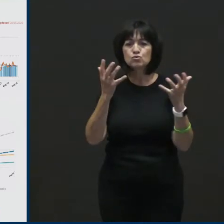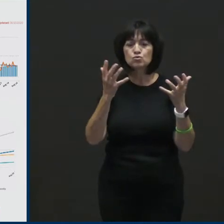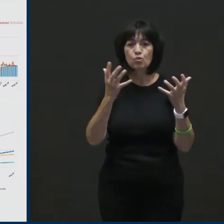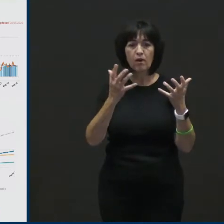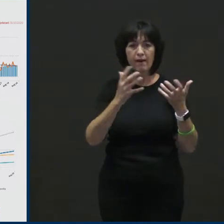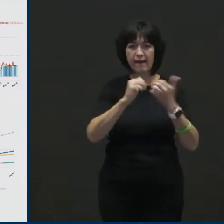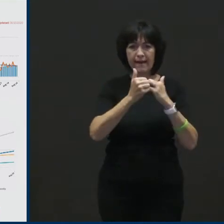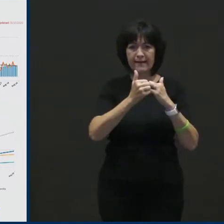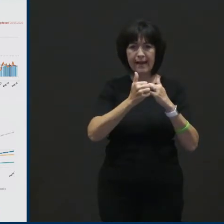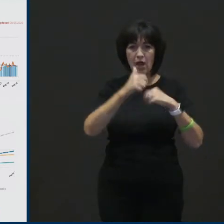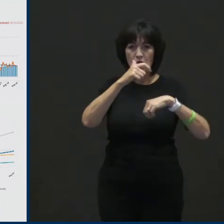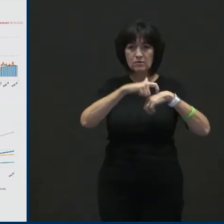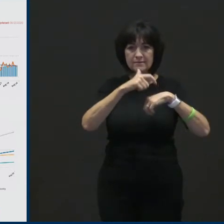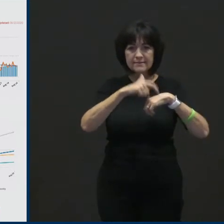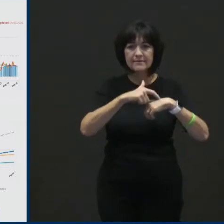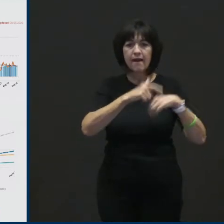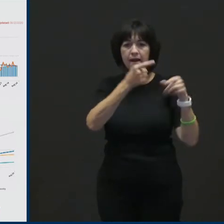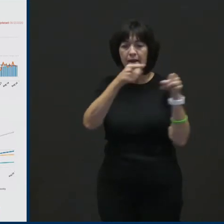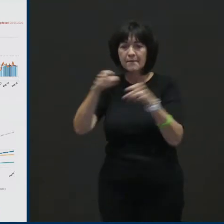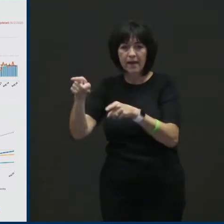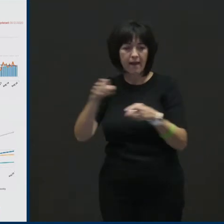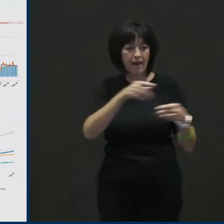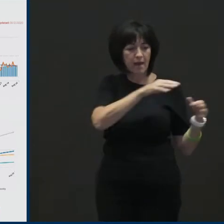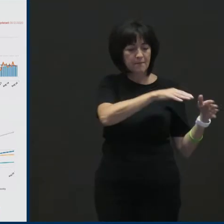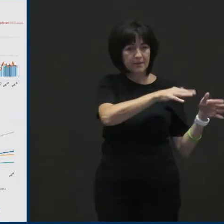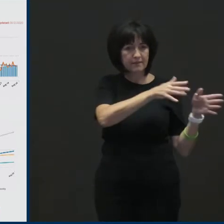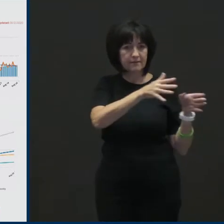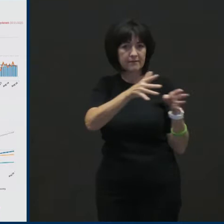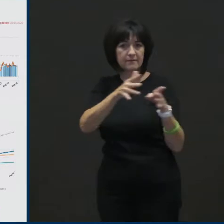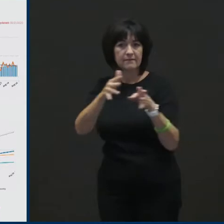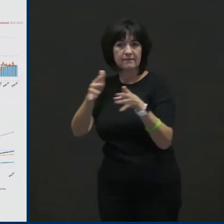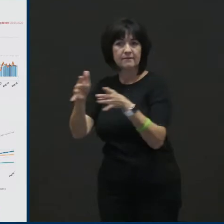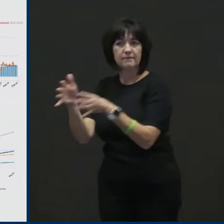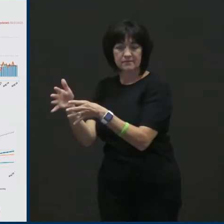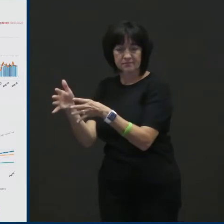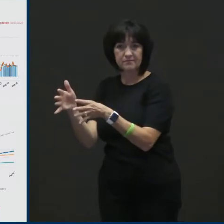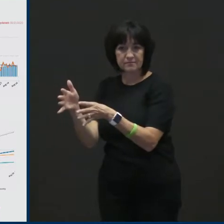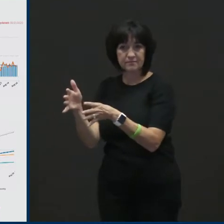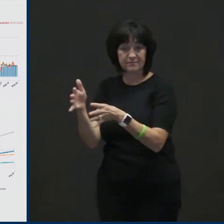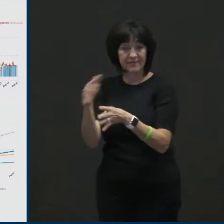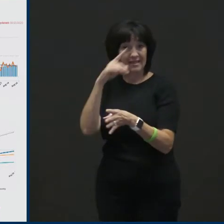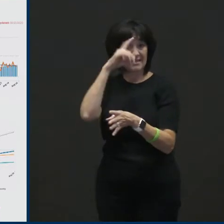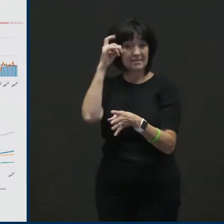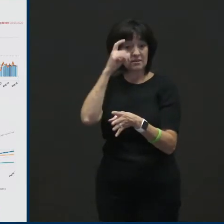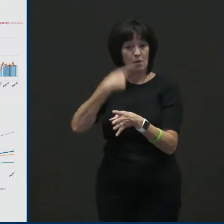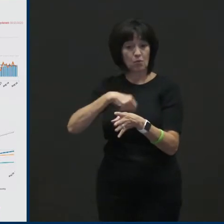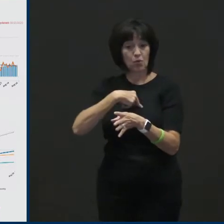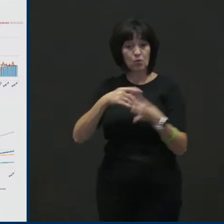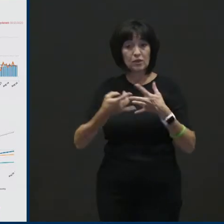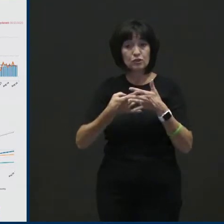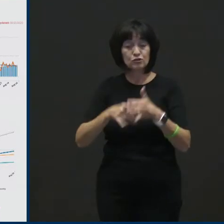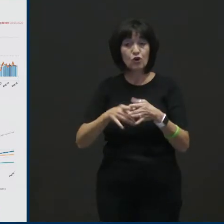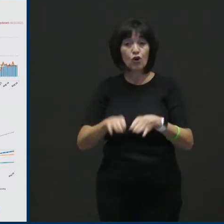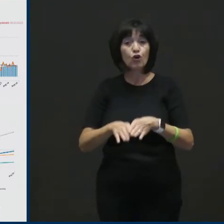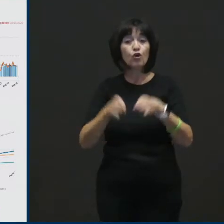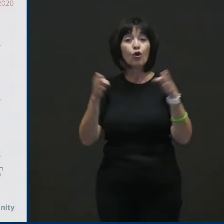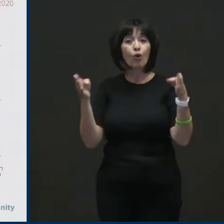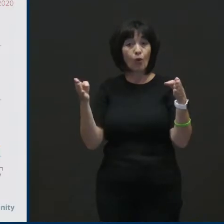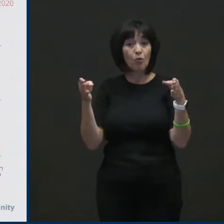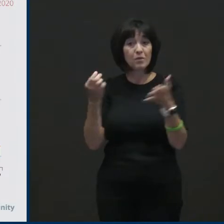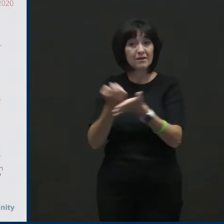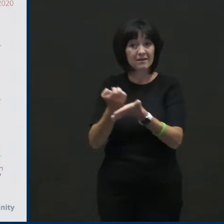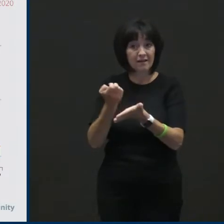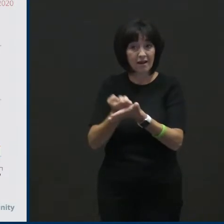a flattening with the increase in early summer as we started to reopen the economy and the beach